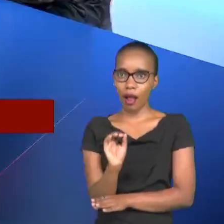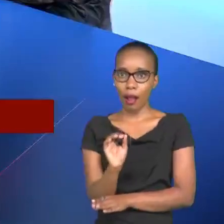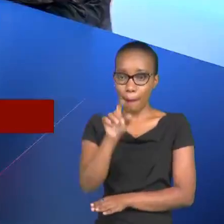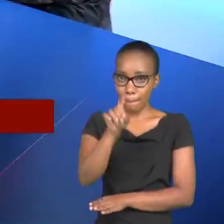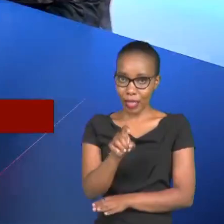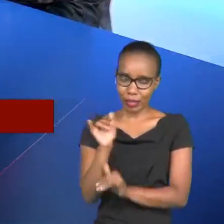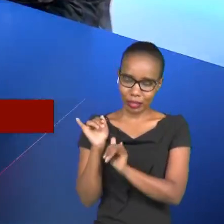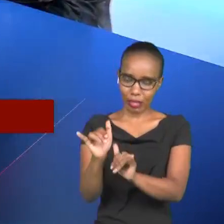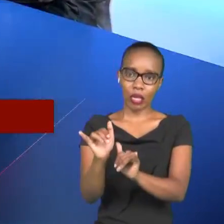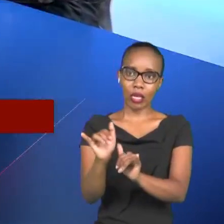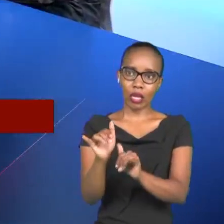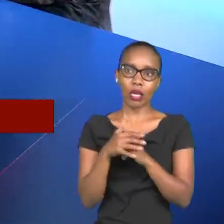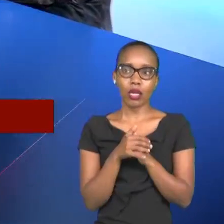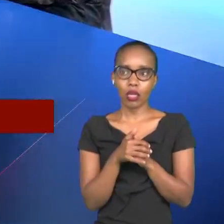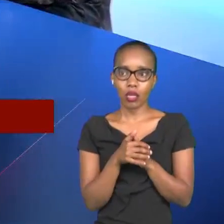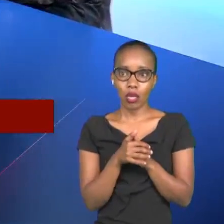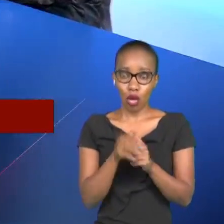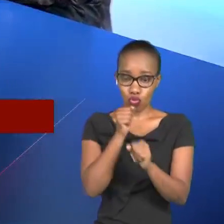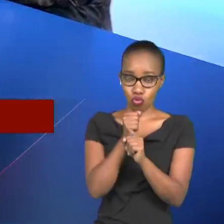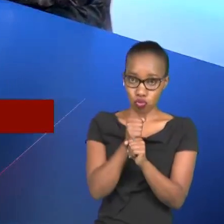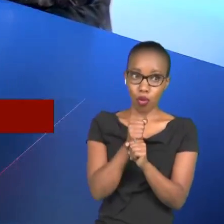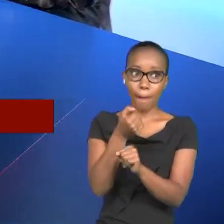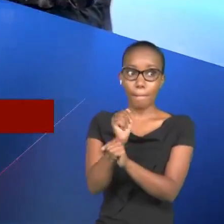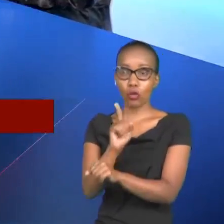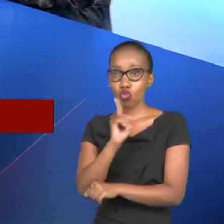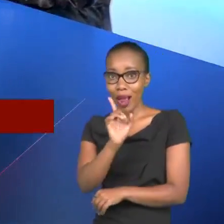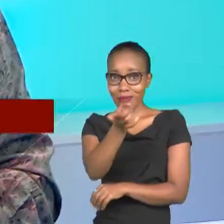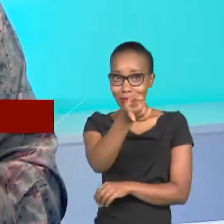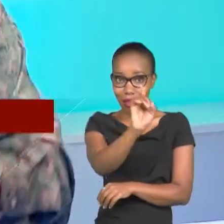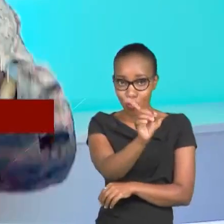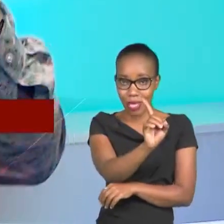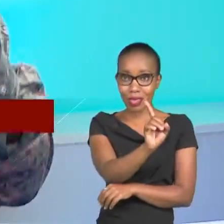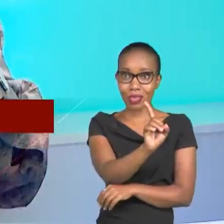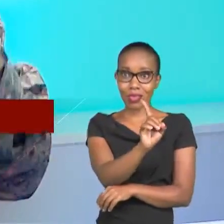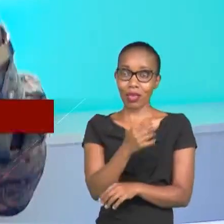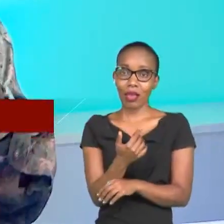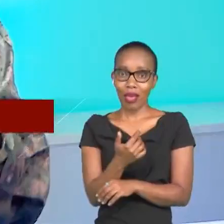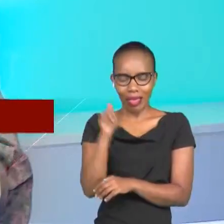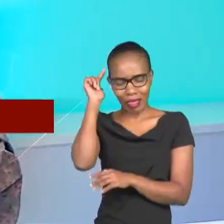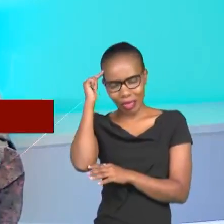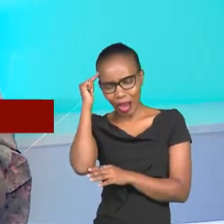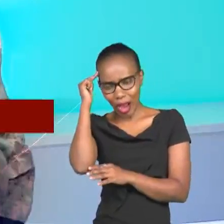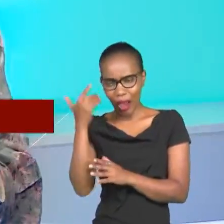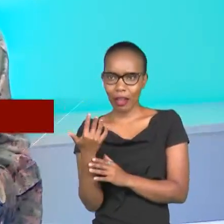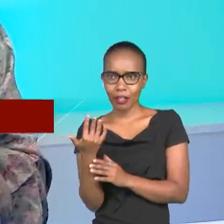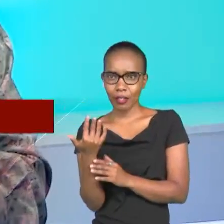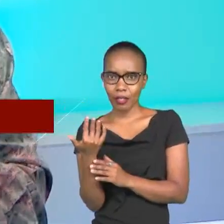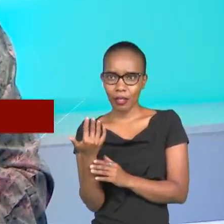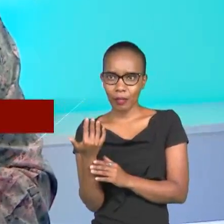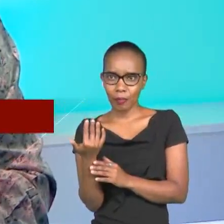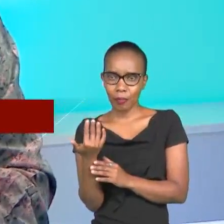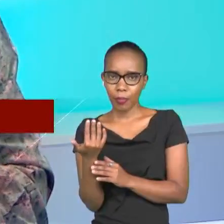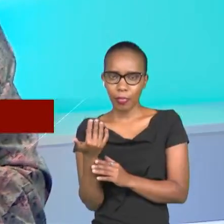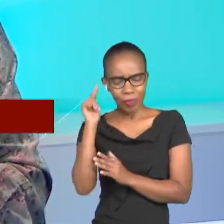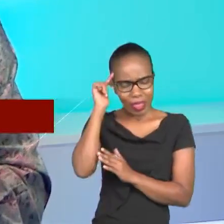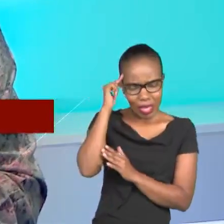to remain with that. And what we must do is make sure that Nairobi we must link back, go back to the box, think